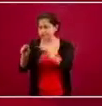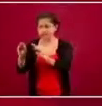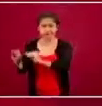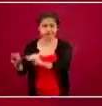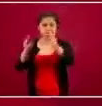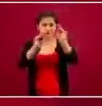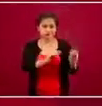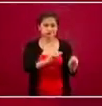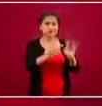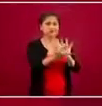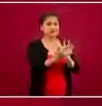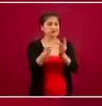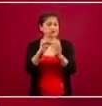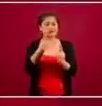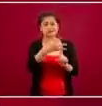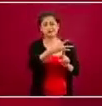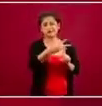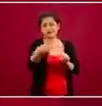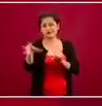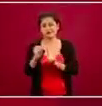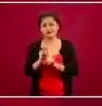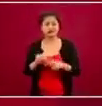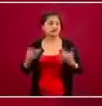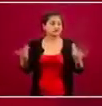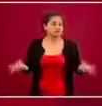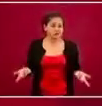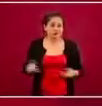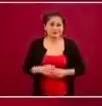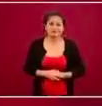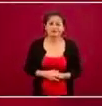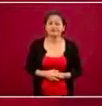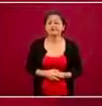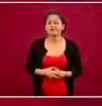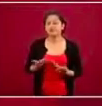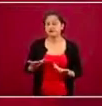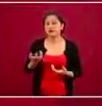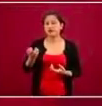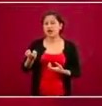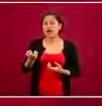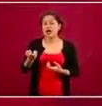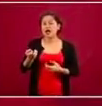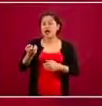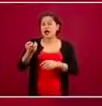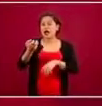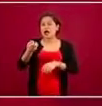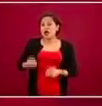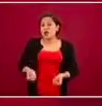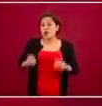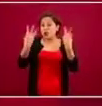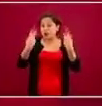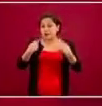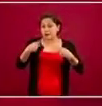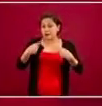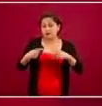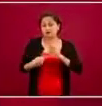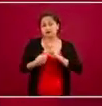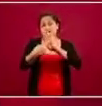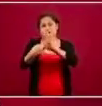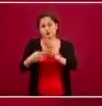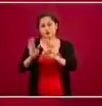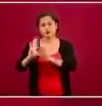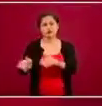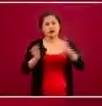are linked by transmission chains. So the number of cases has an